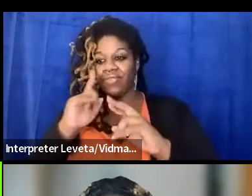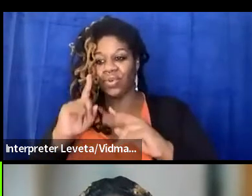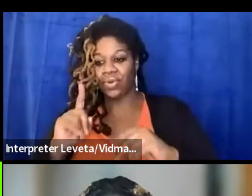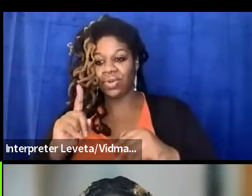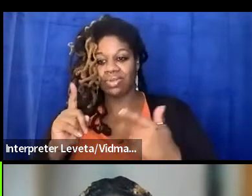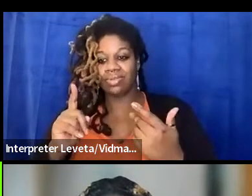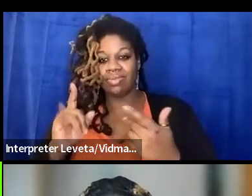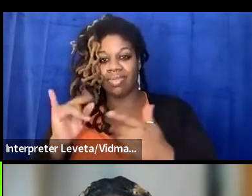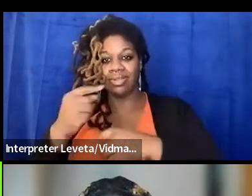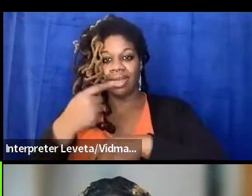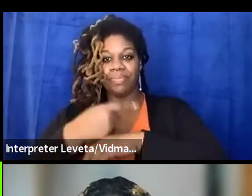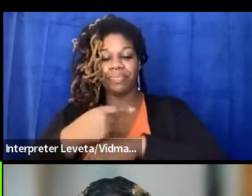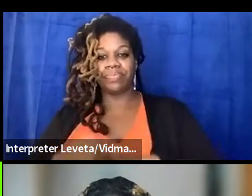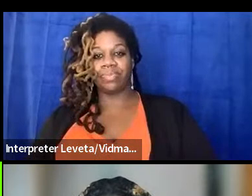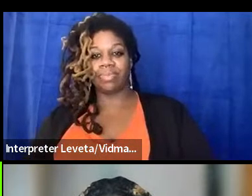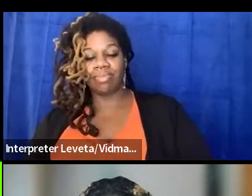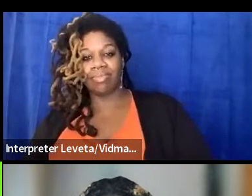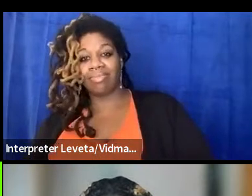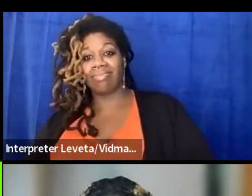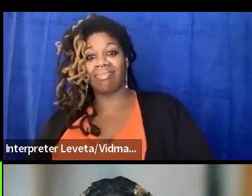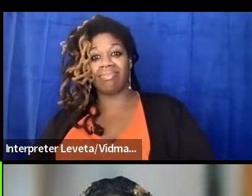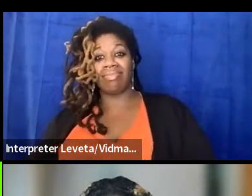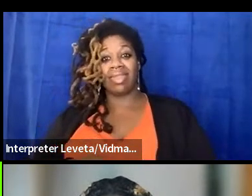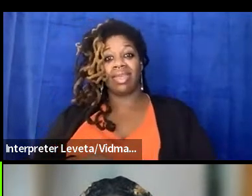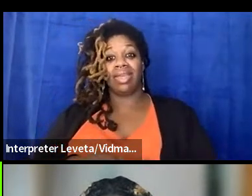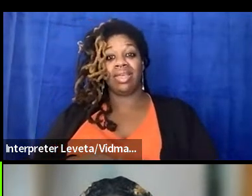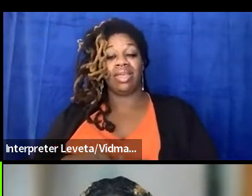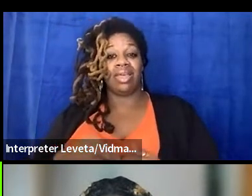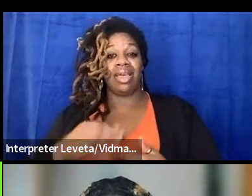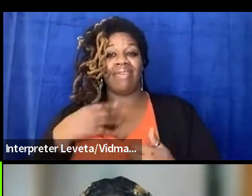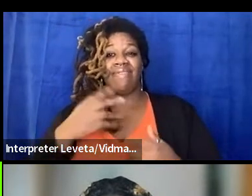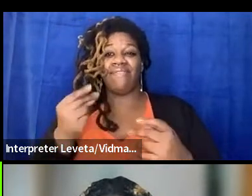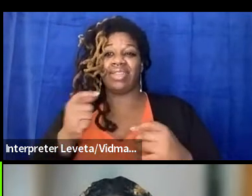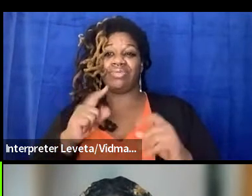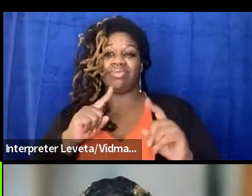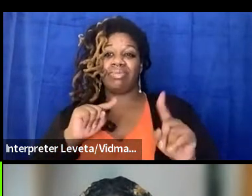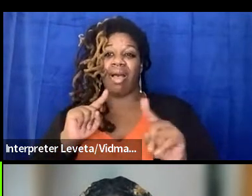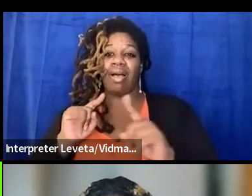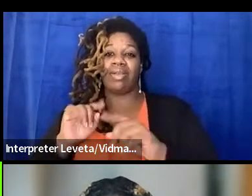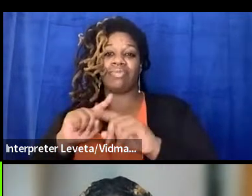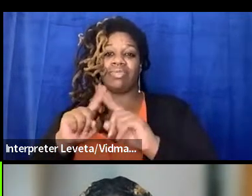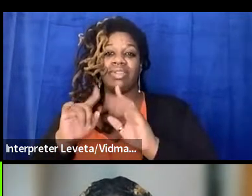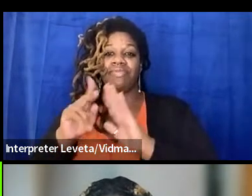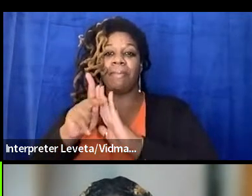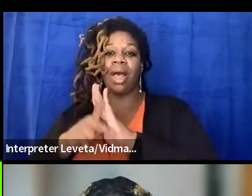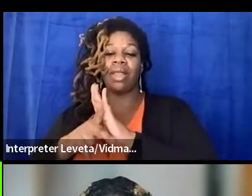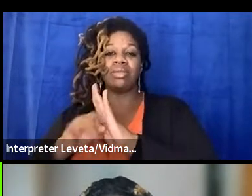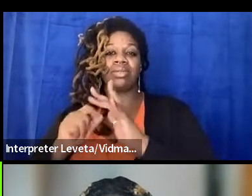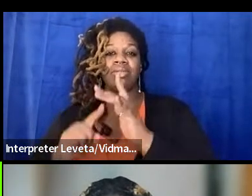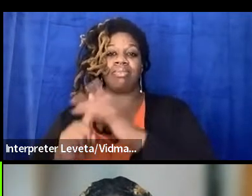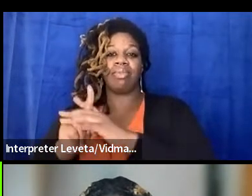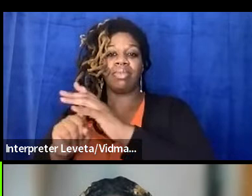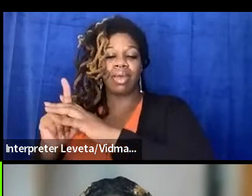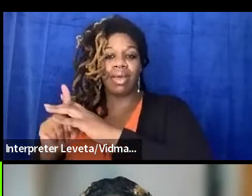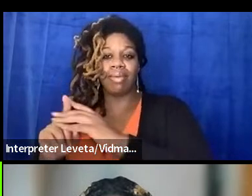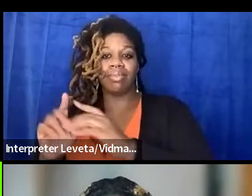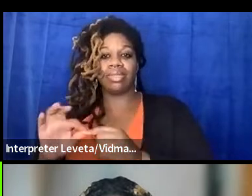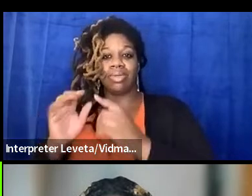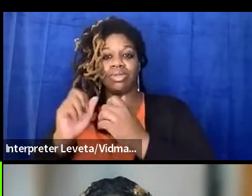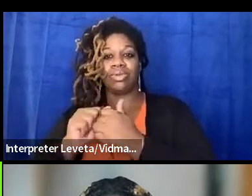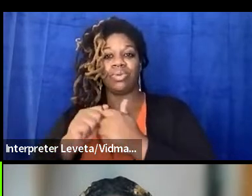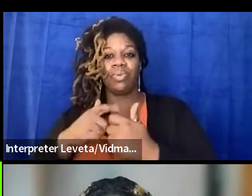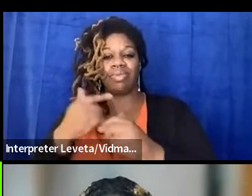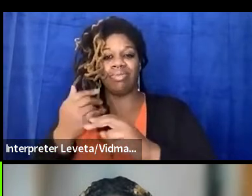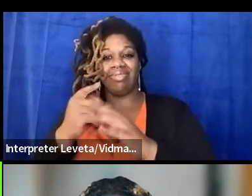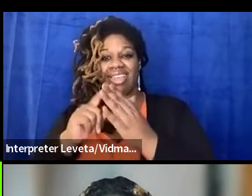And then it's a lot of sort of rapid response with different policies that are happening, especially with the Infrastructure